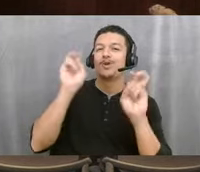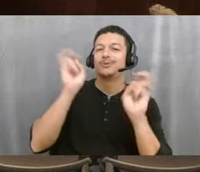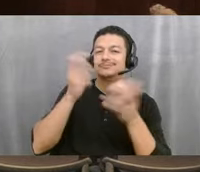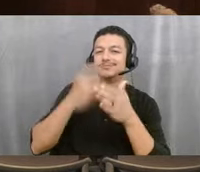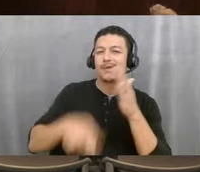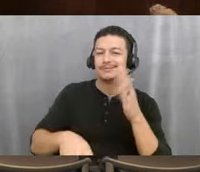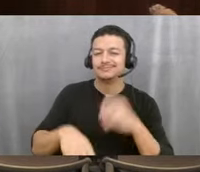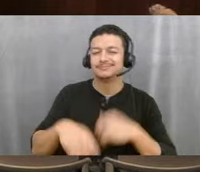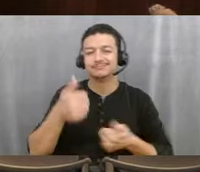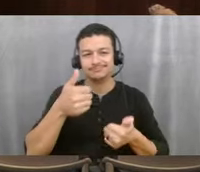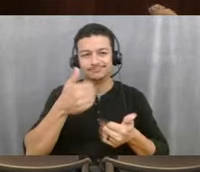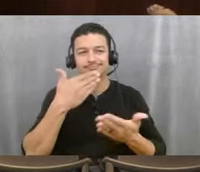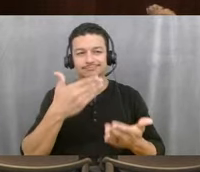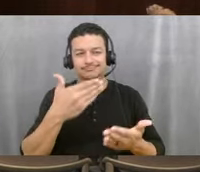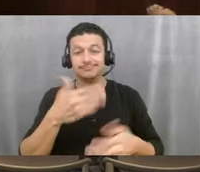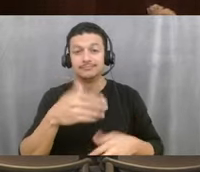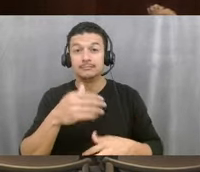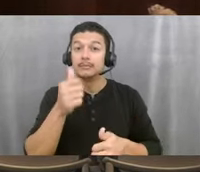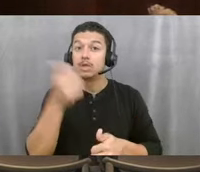All right. Thank you, Vice Mayor. Was there anything else?